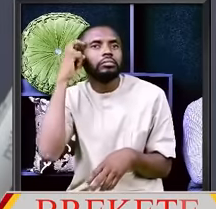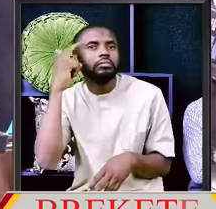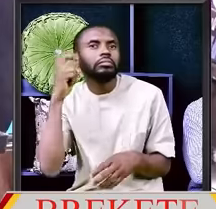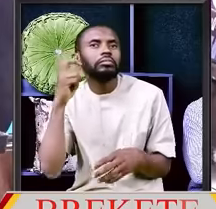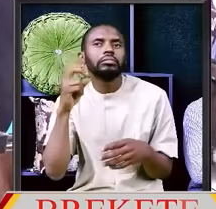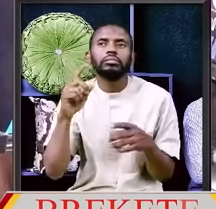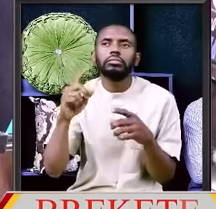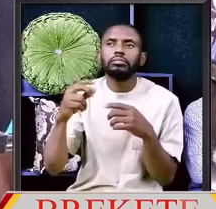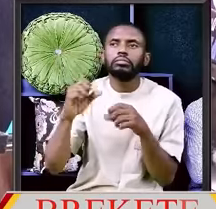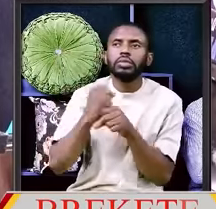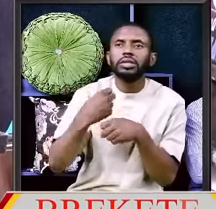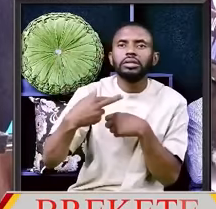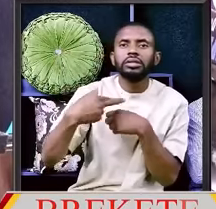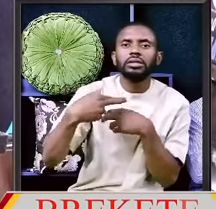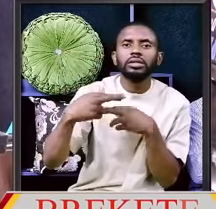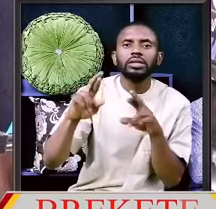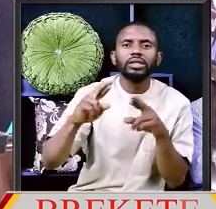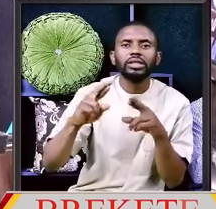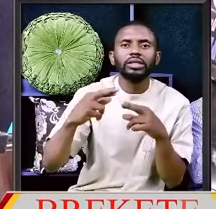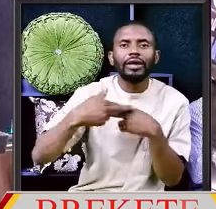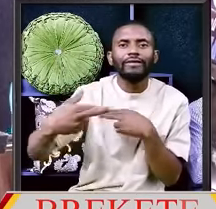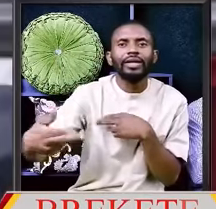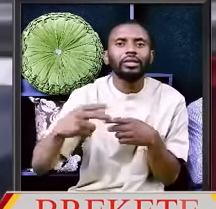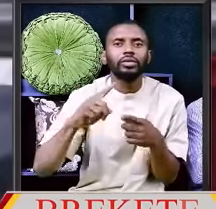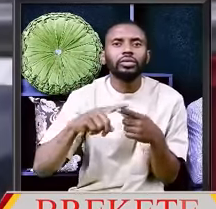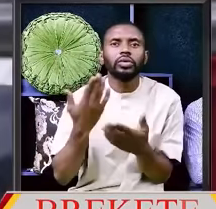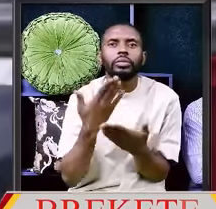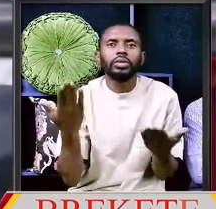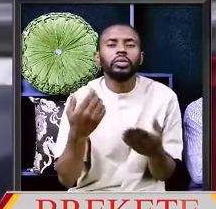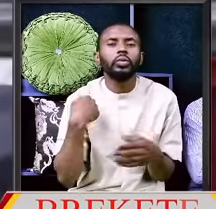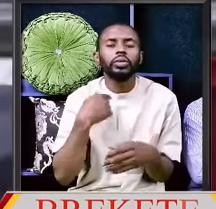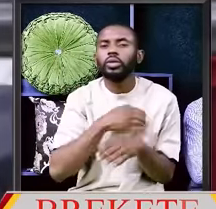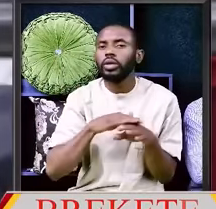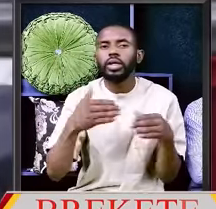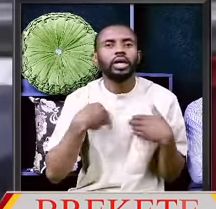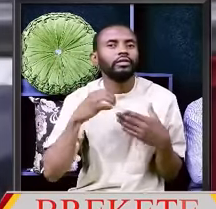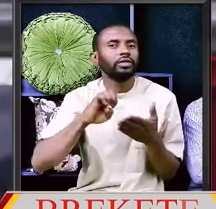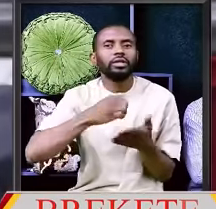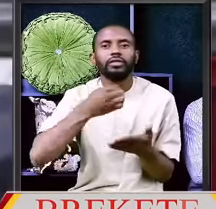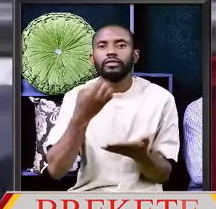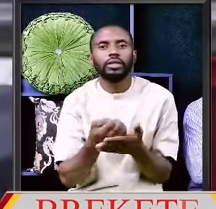to something we don't have tangible